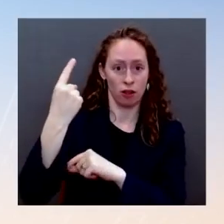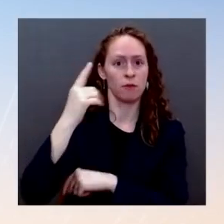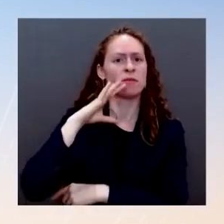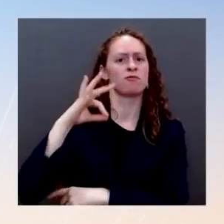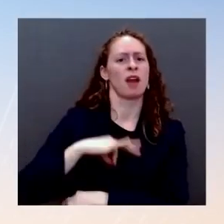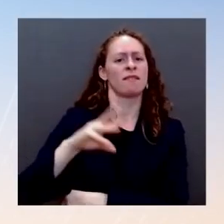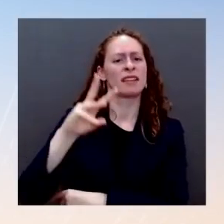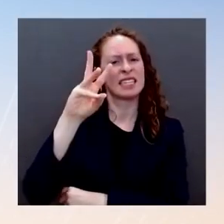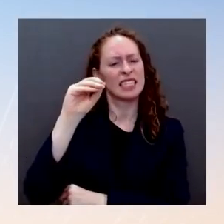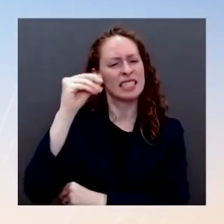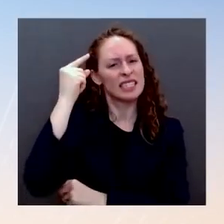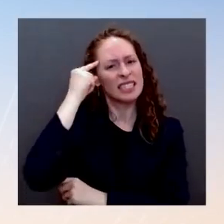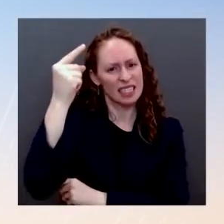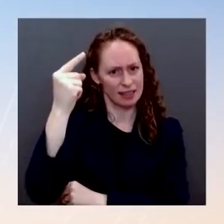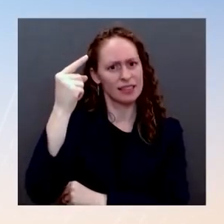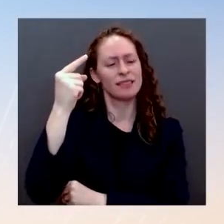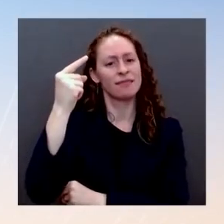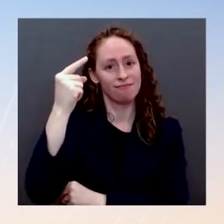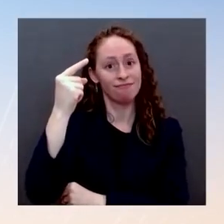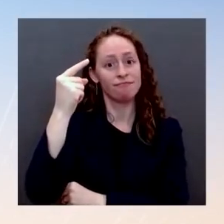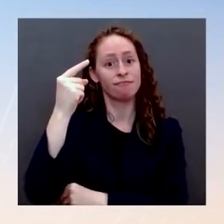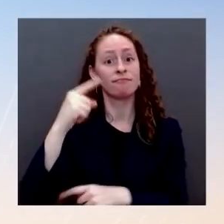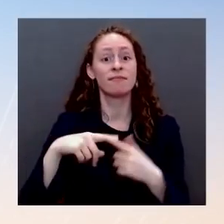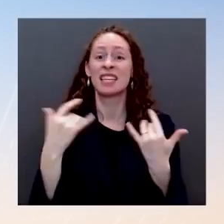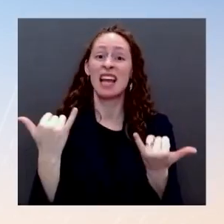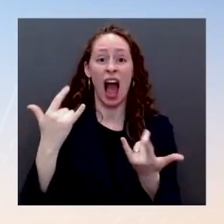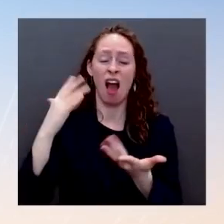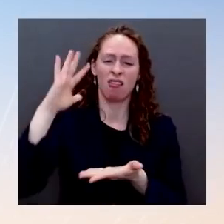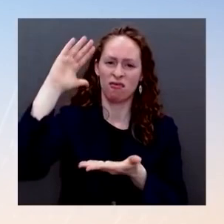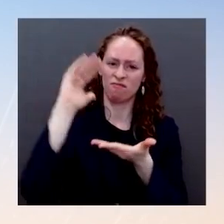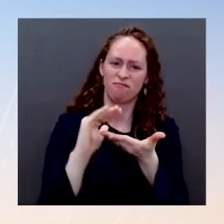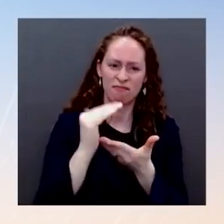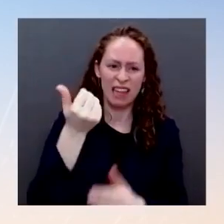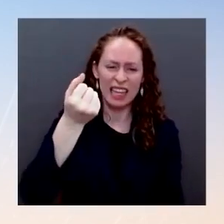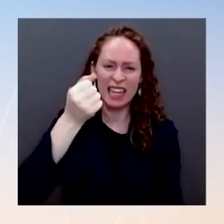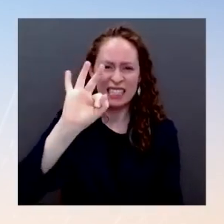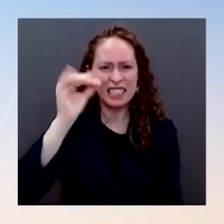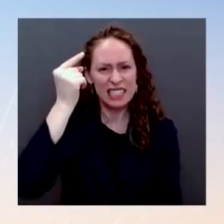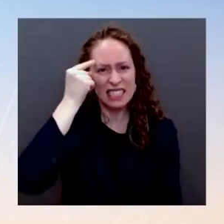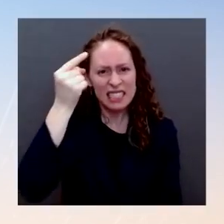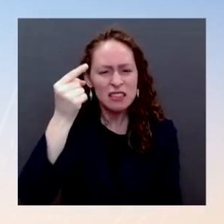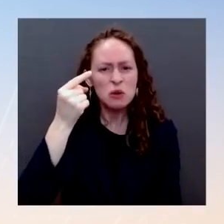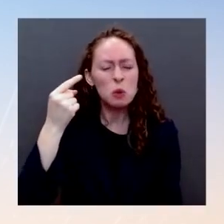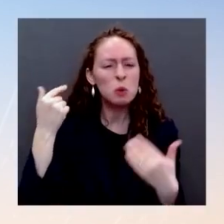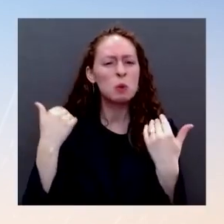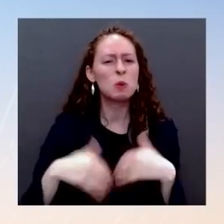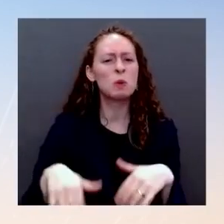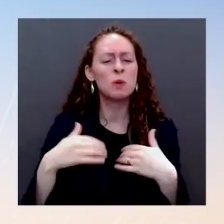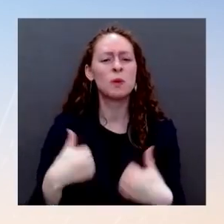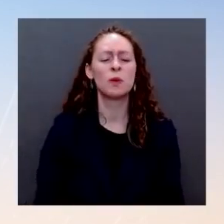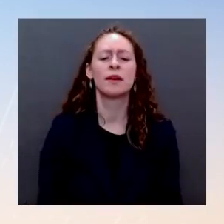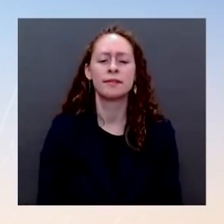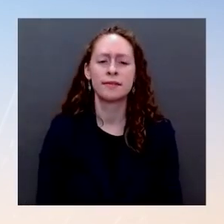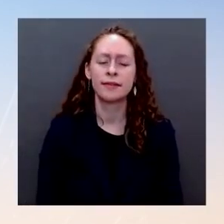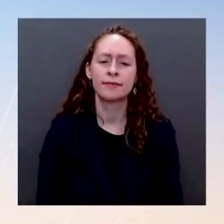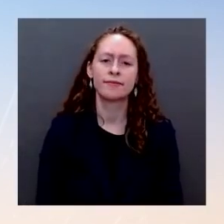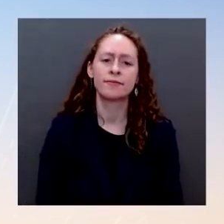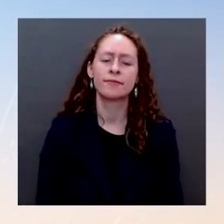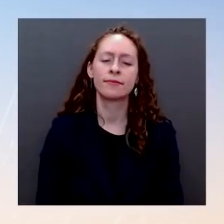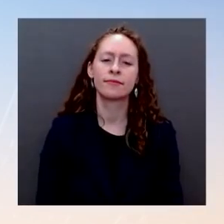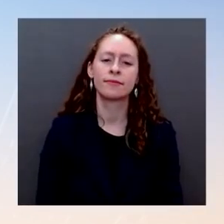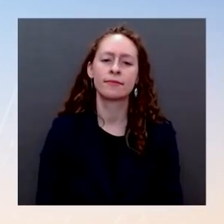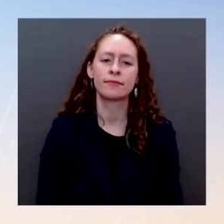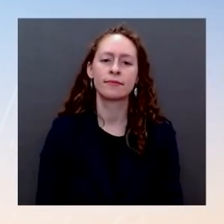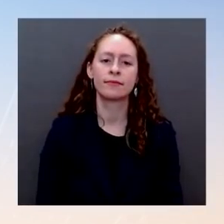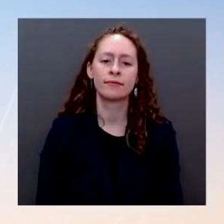wholesale beef value and the cattle value, that should not be how the gap between the lines. Just wanted to highlight